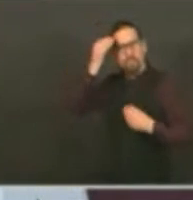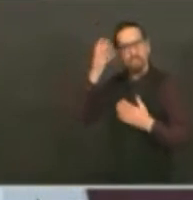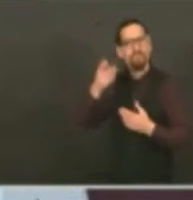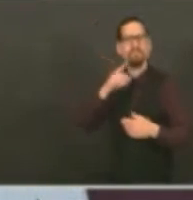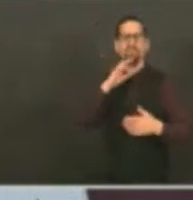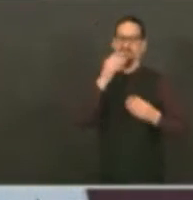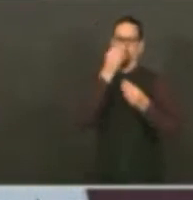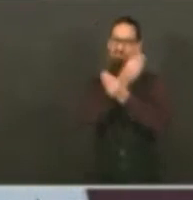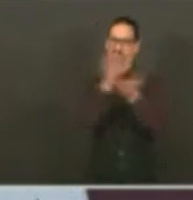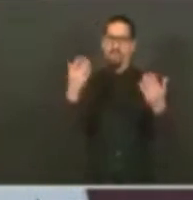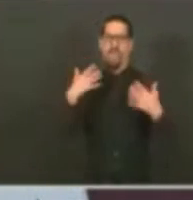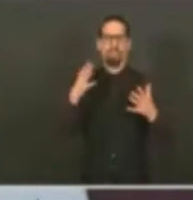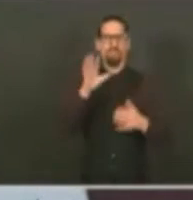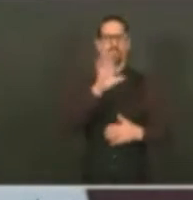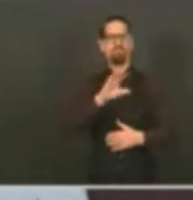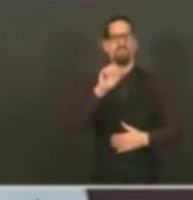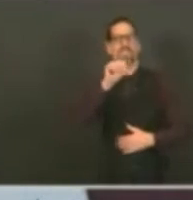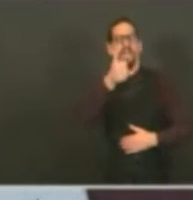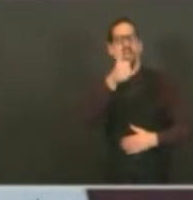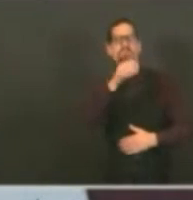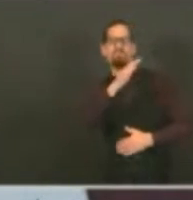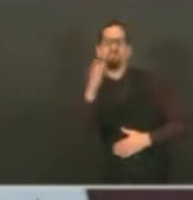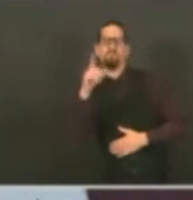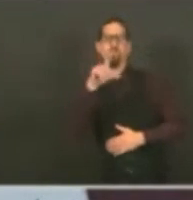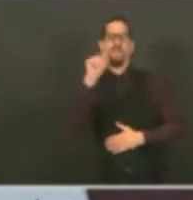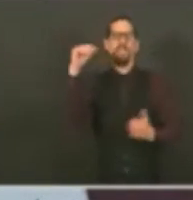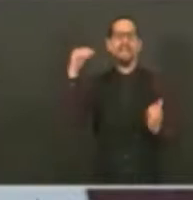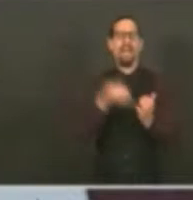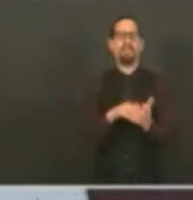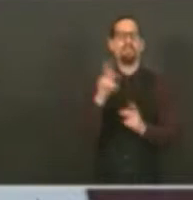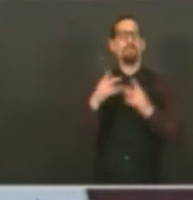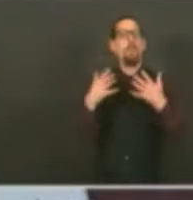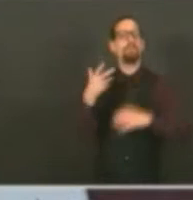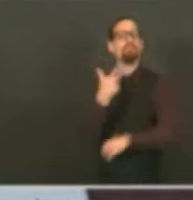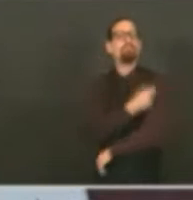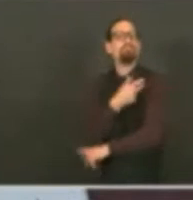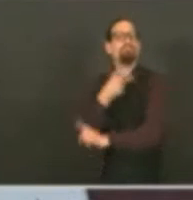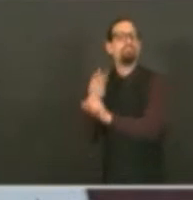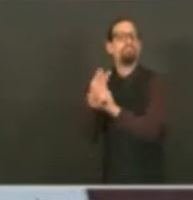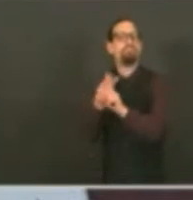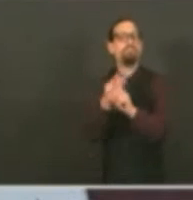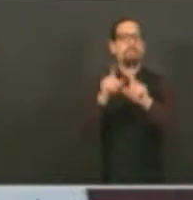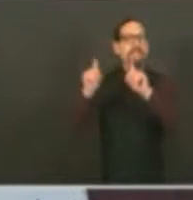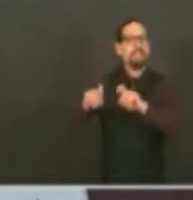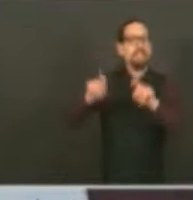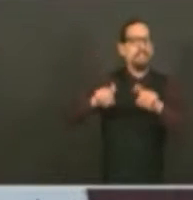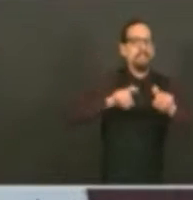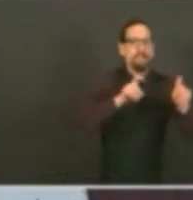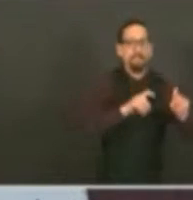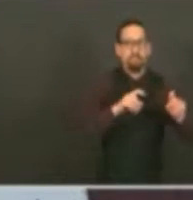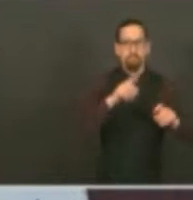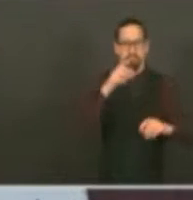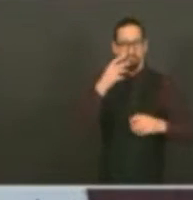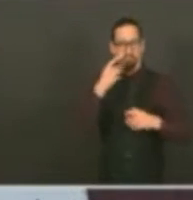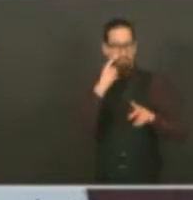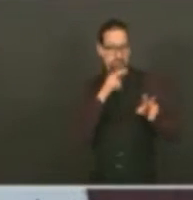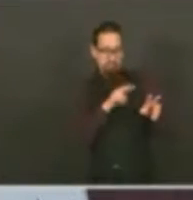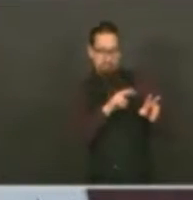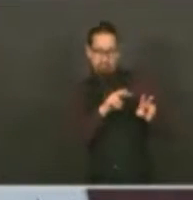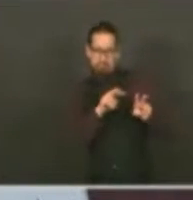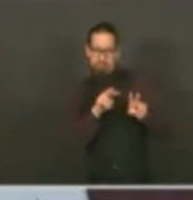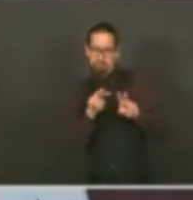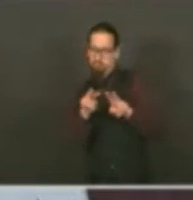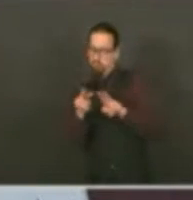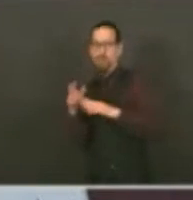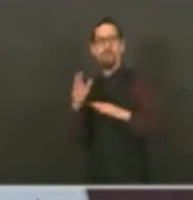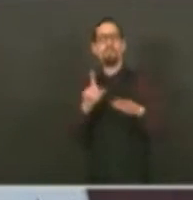the Pfizer and the Moderna vaccine to date. And we're not seeing anything unexpected. And I really want to emphasize that. There's a percentage